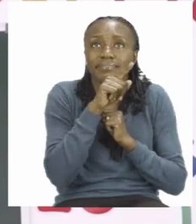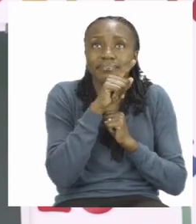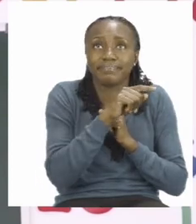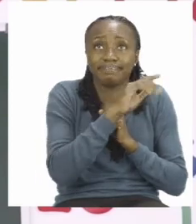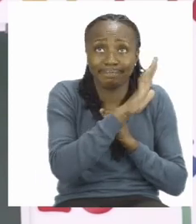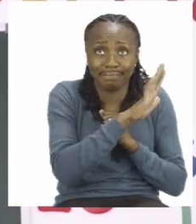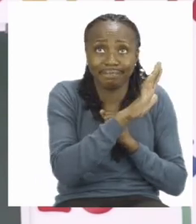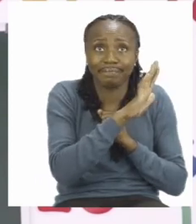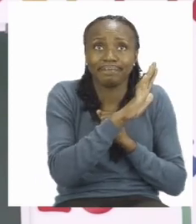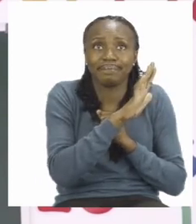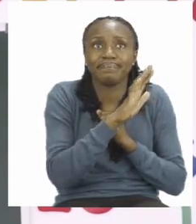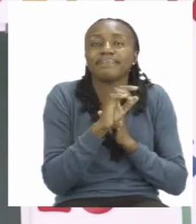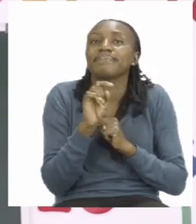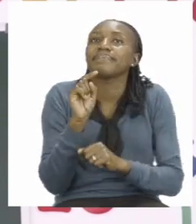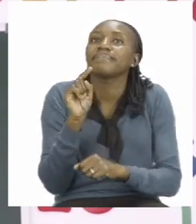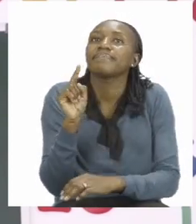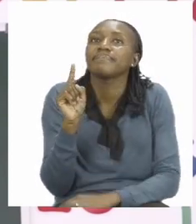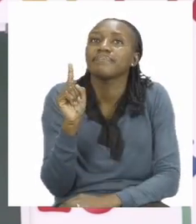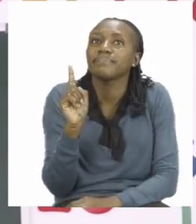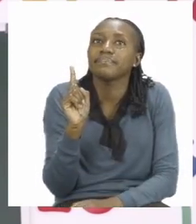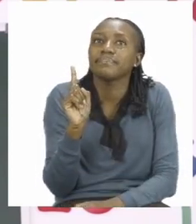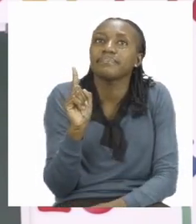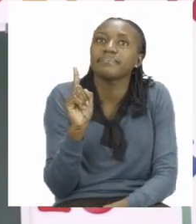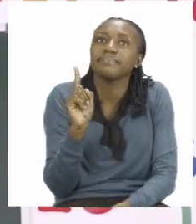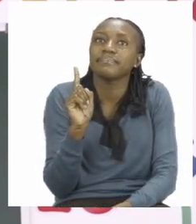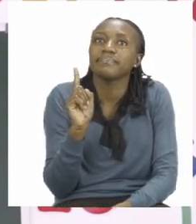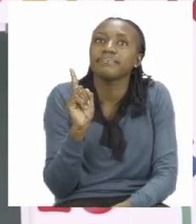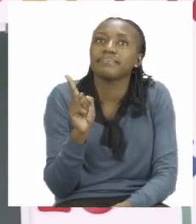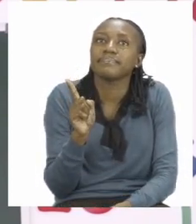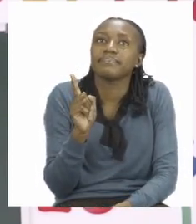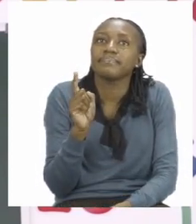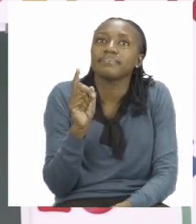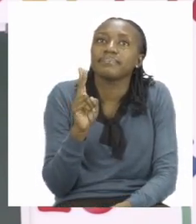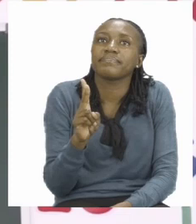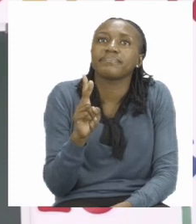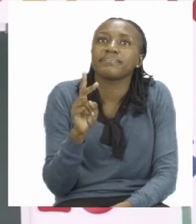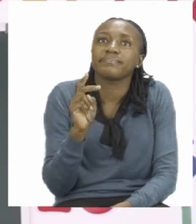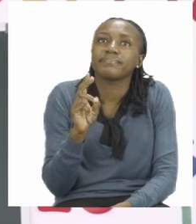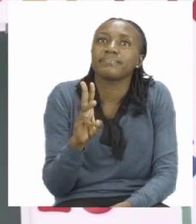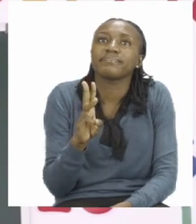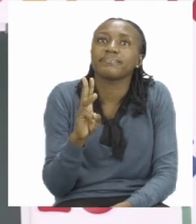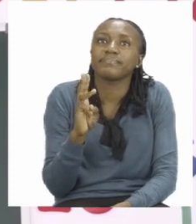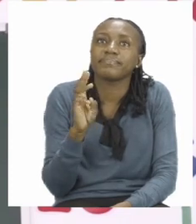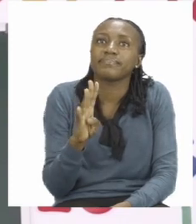basket we have 5. Let's count the next one. 1,